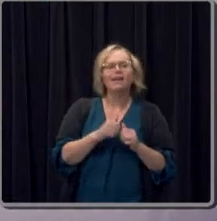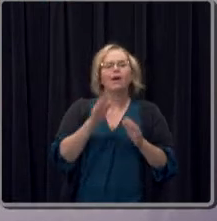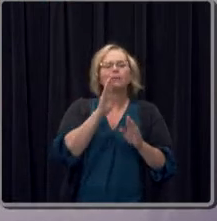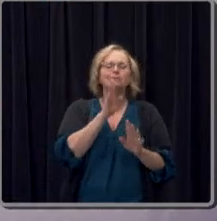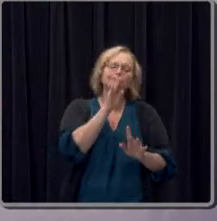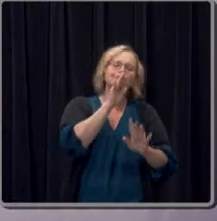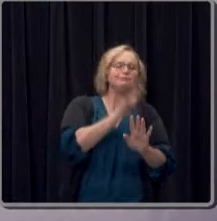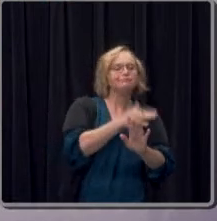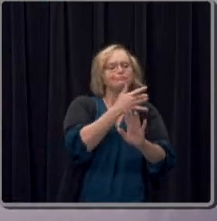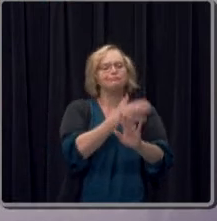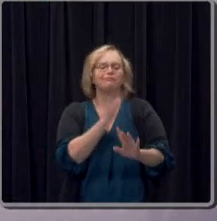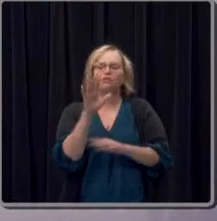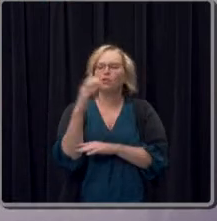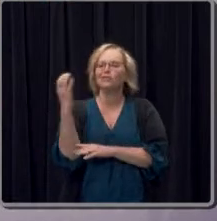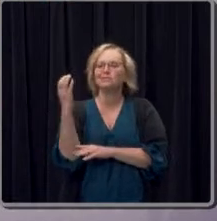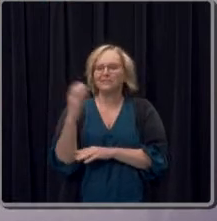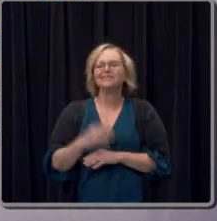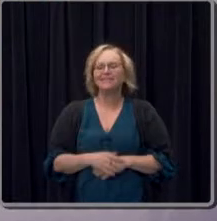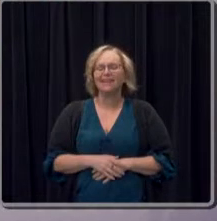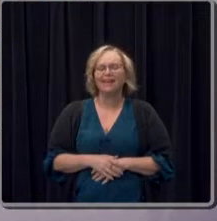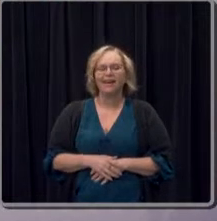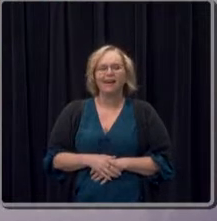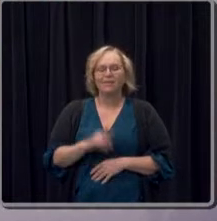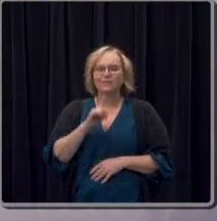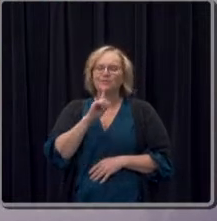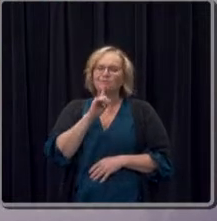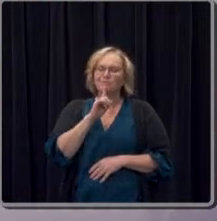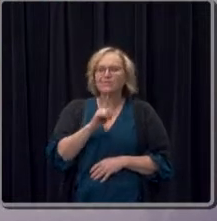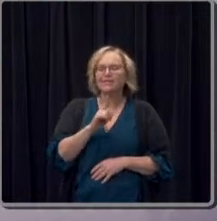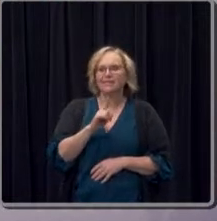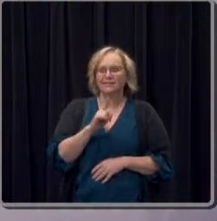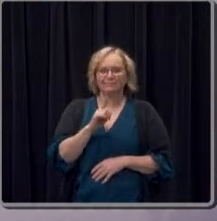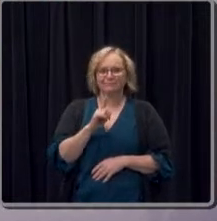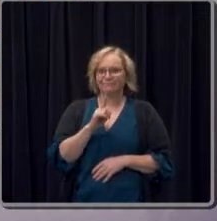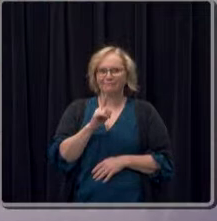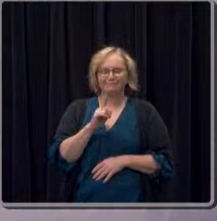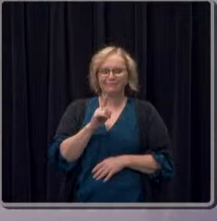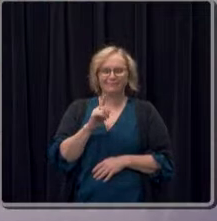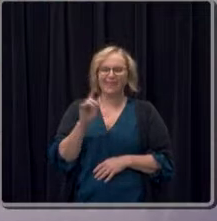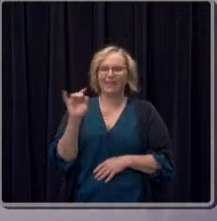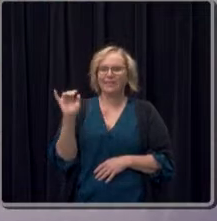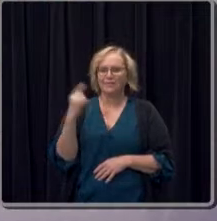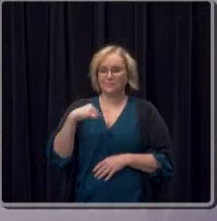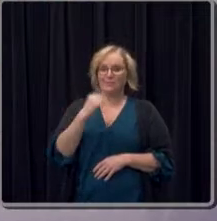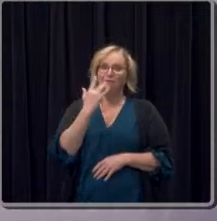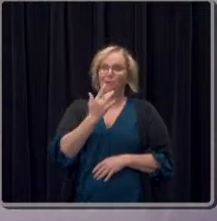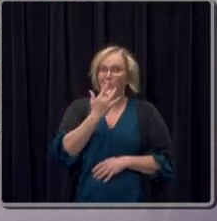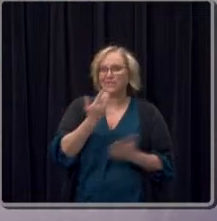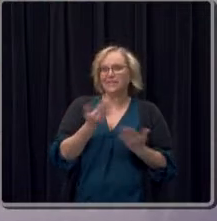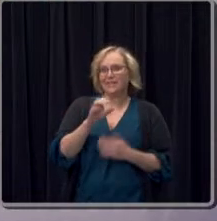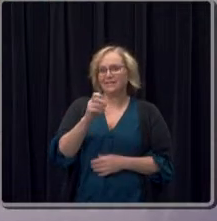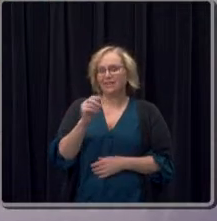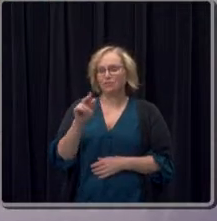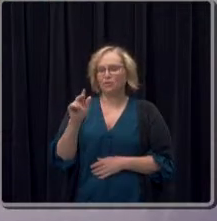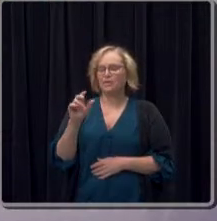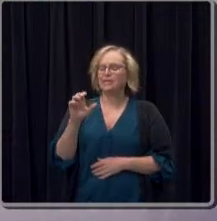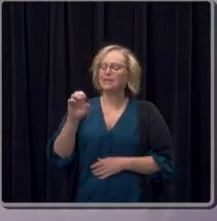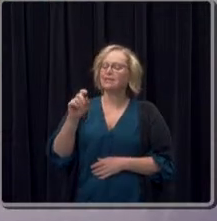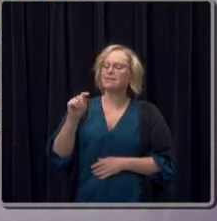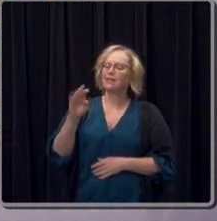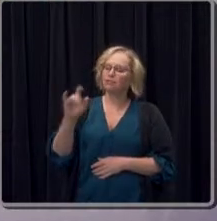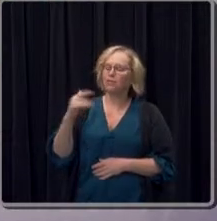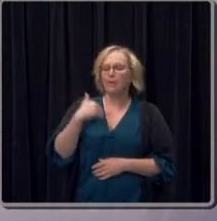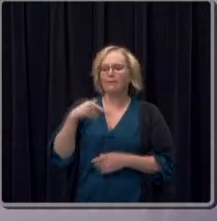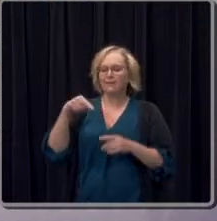carols throughout the community. And so it's just really like anything that like we're fortunate at Central to be able to have like the downtown area and